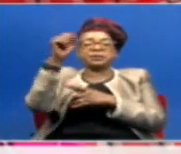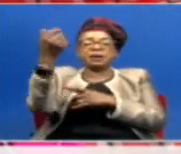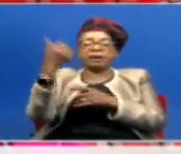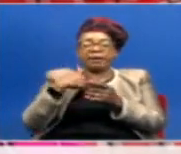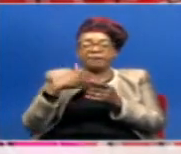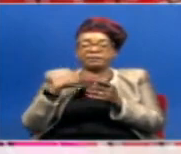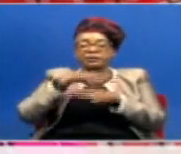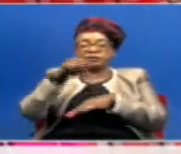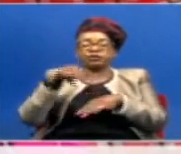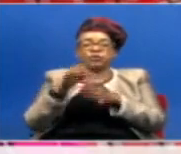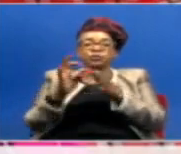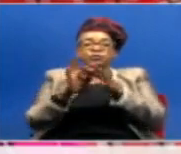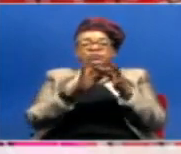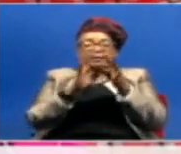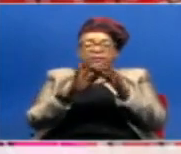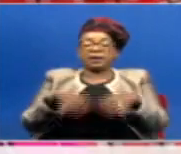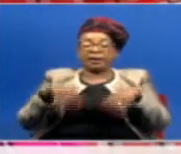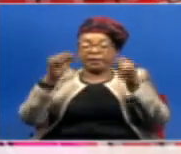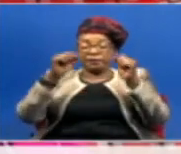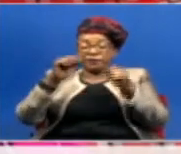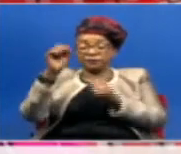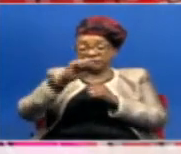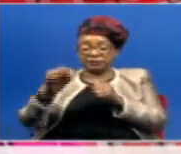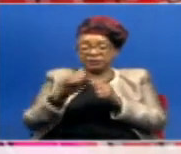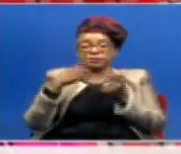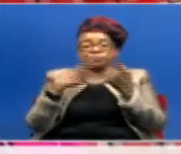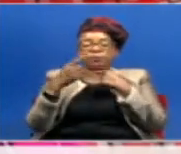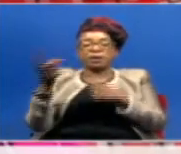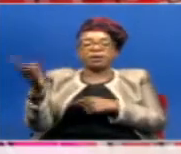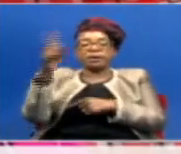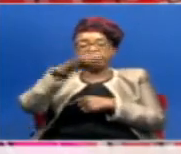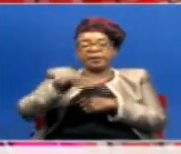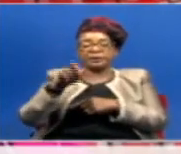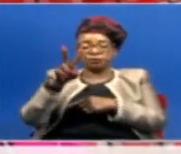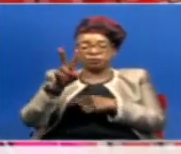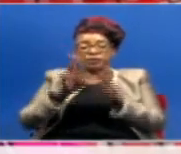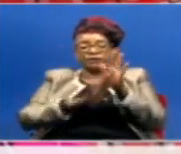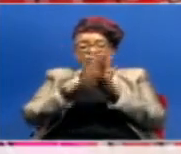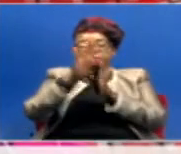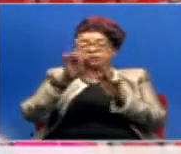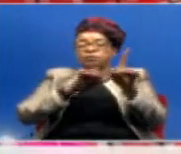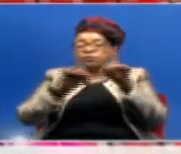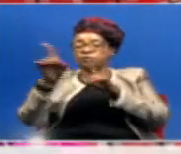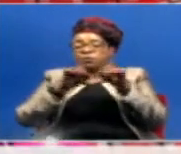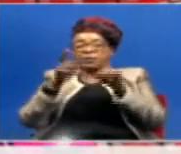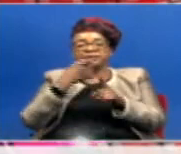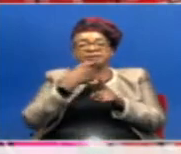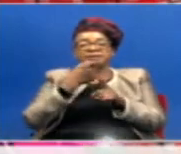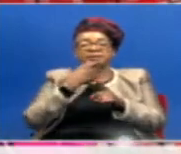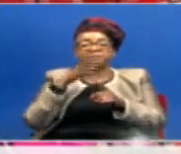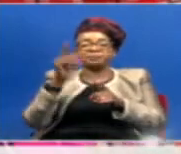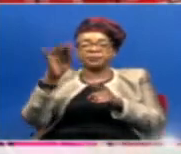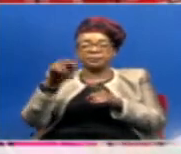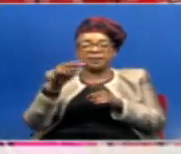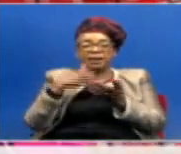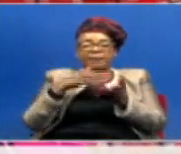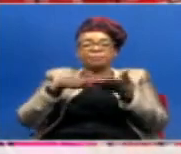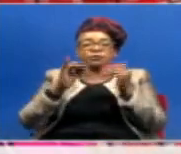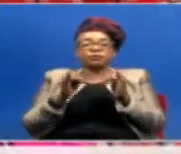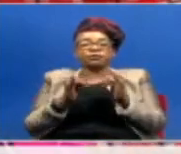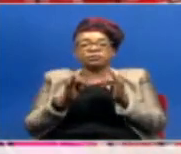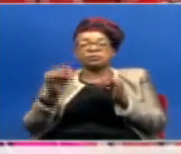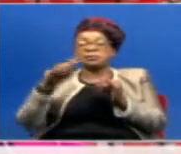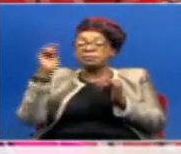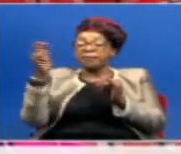of state spoke in Homa Bay County on day two of his development tour of Nyanza. And as NTV's Bernardo Joang now reports, the president also launched